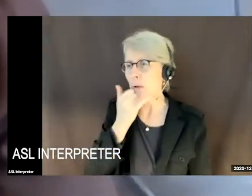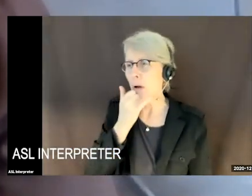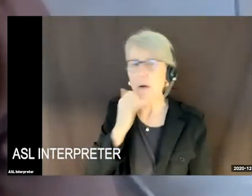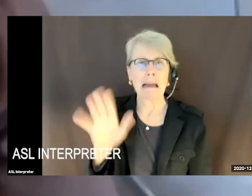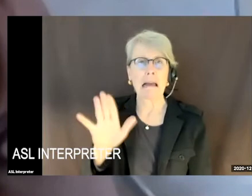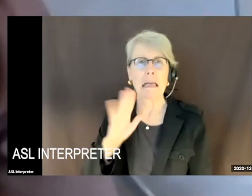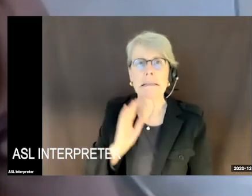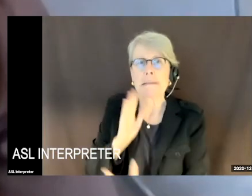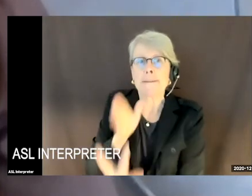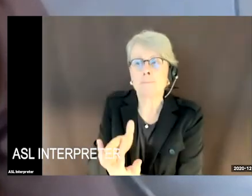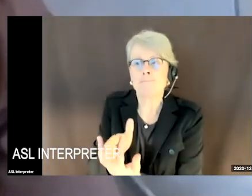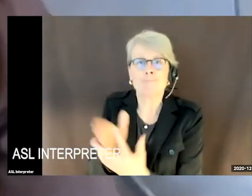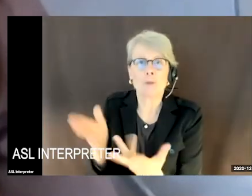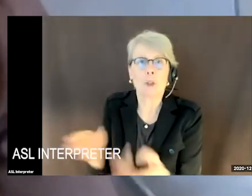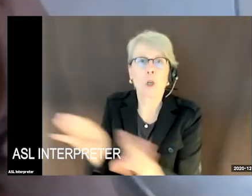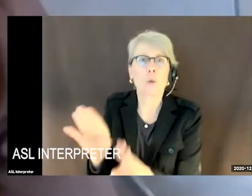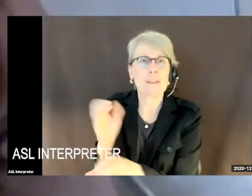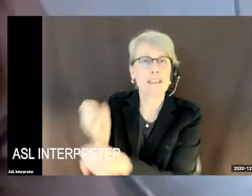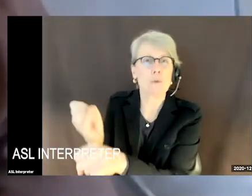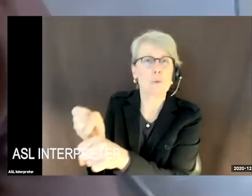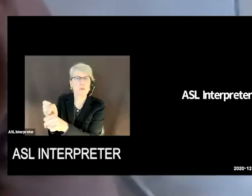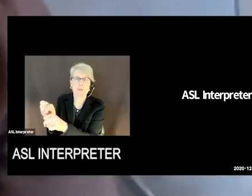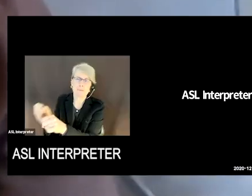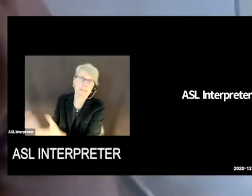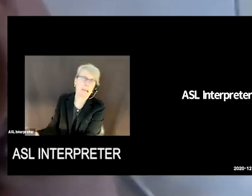wrong. We're going to solve it by deinstitutionalizing,